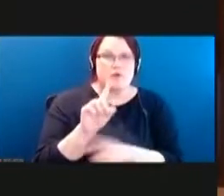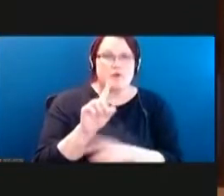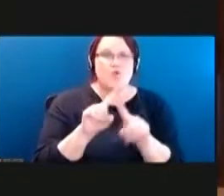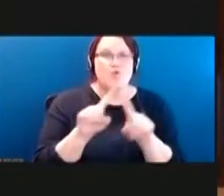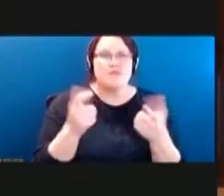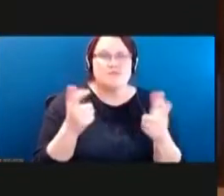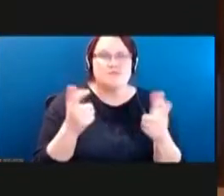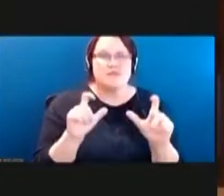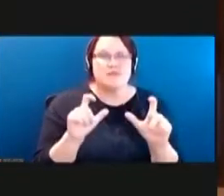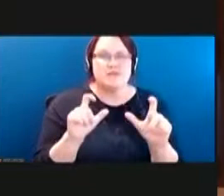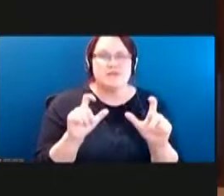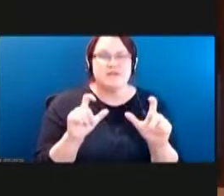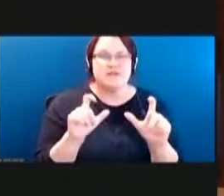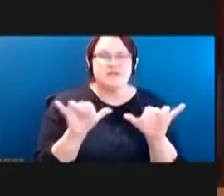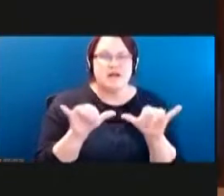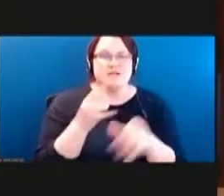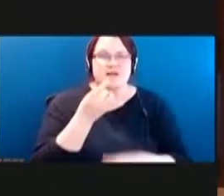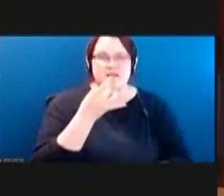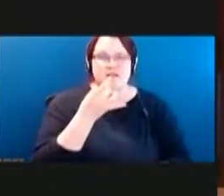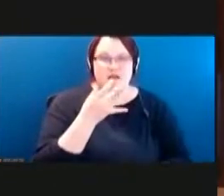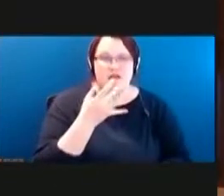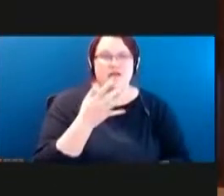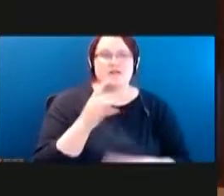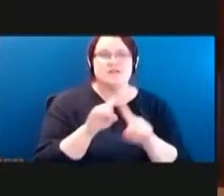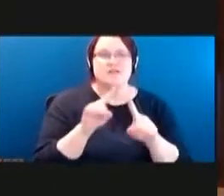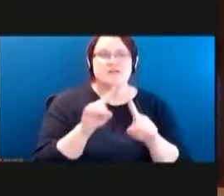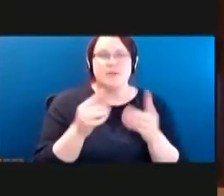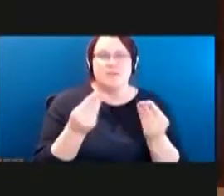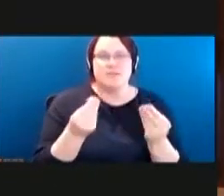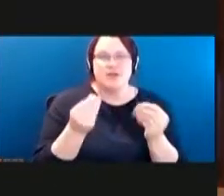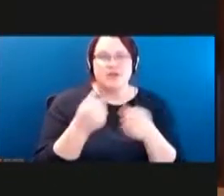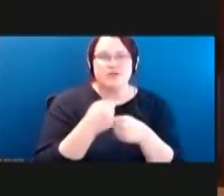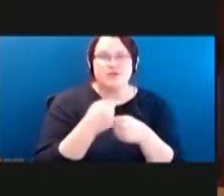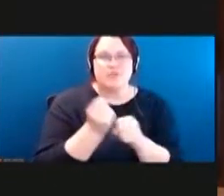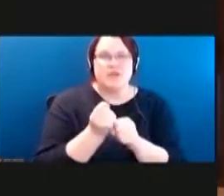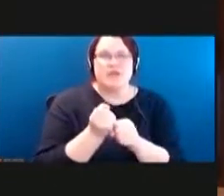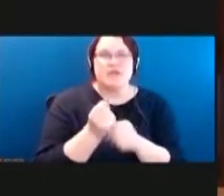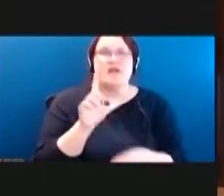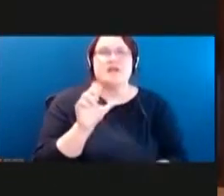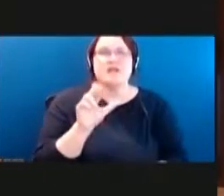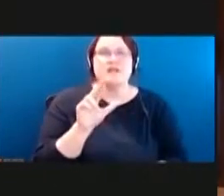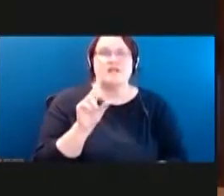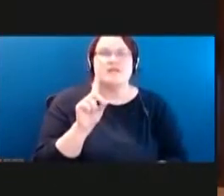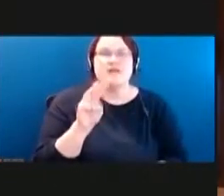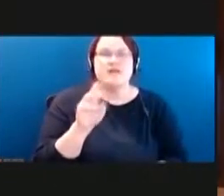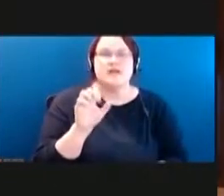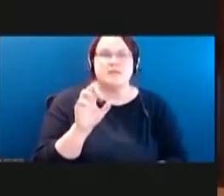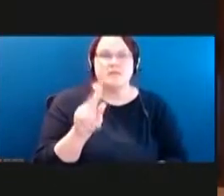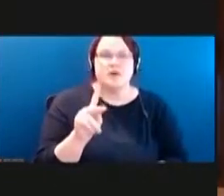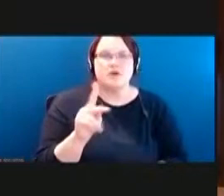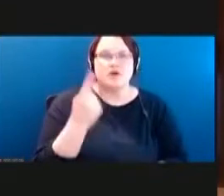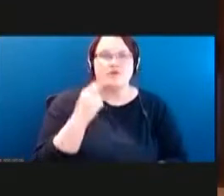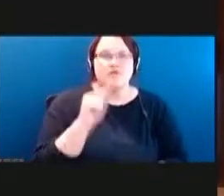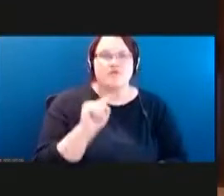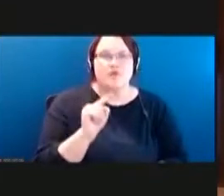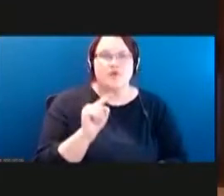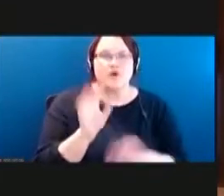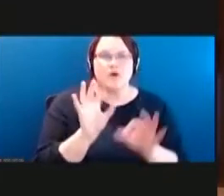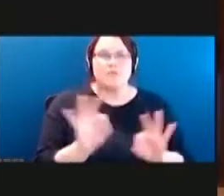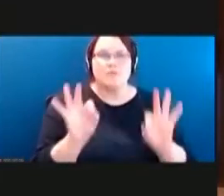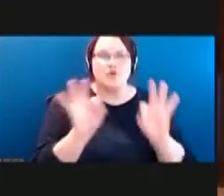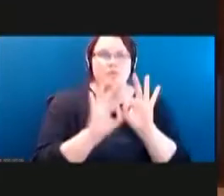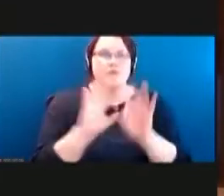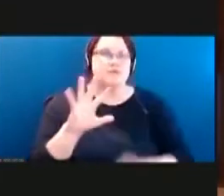and polychromatic building envelope, make it a landmark of unmistakable prominence on Fifth Avenue.